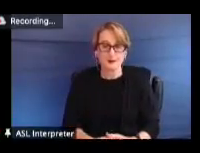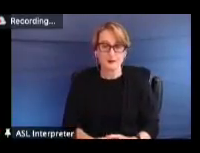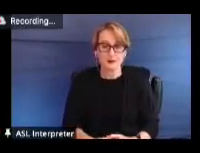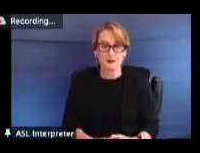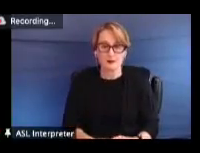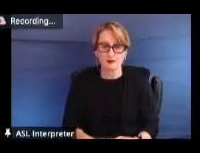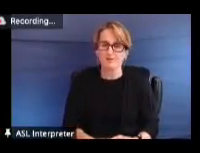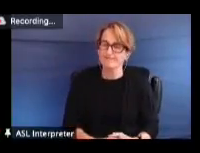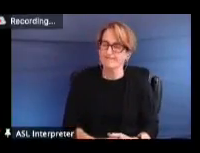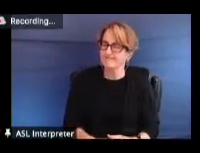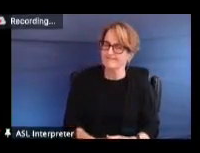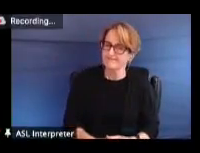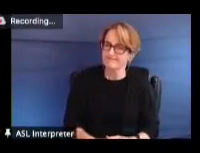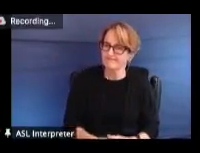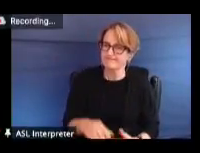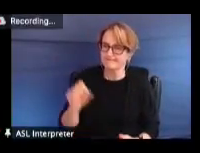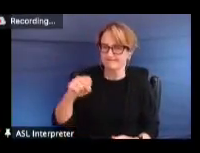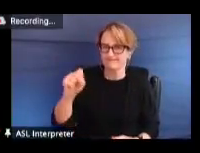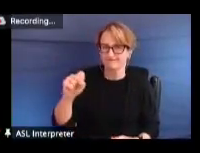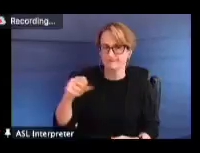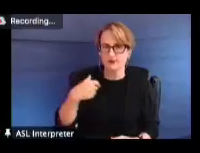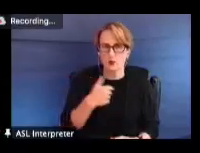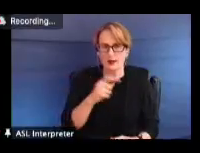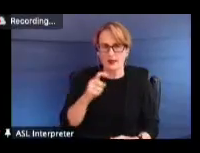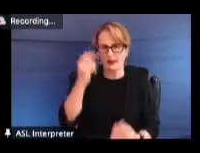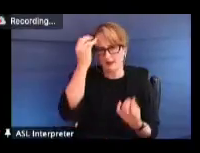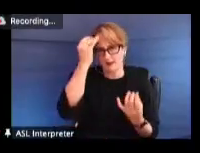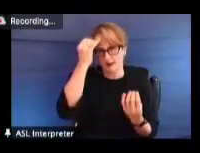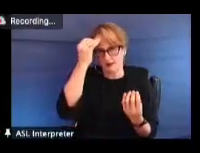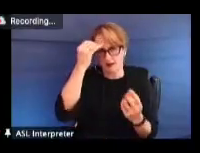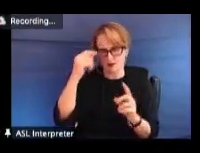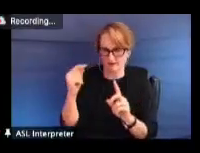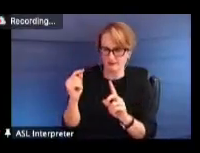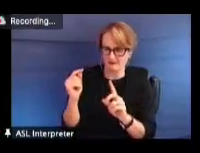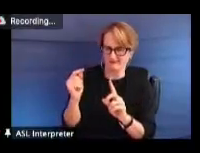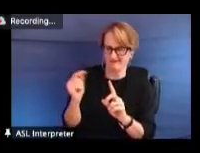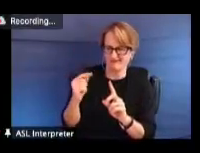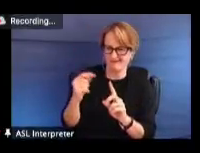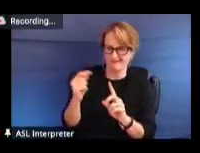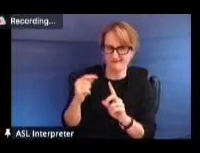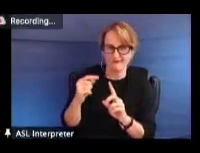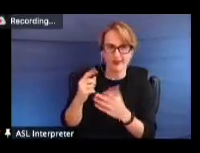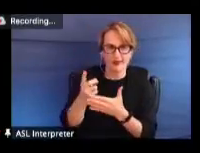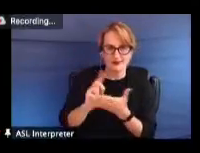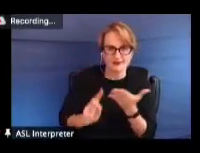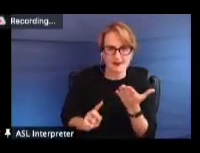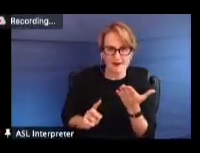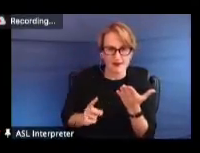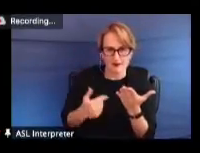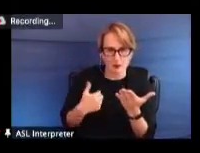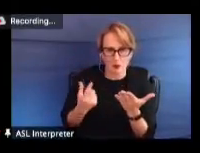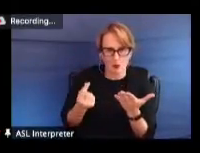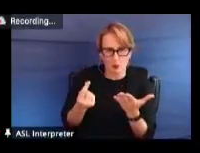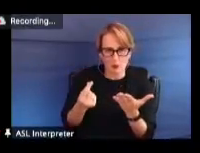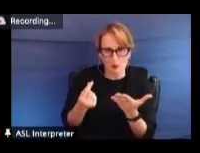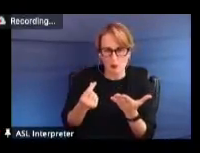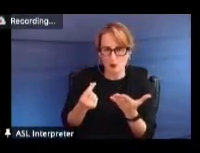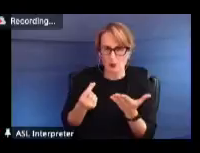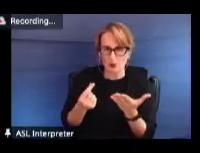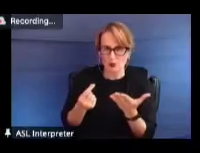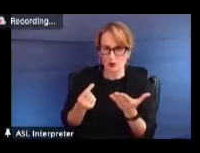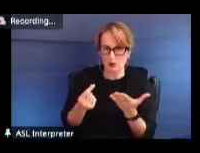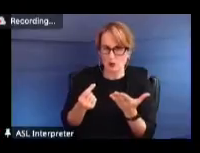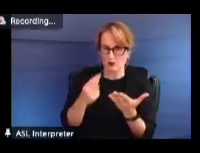Well, I think I guess we need to think about exactly what the design we're gonna have for